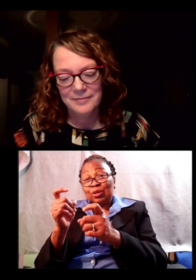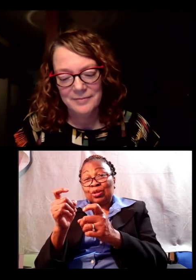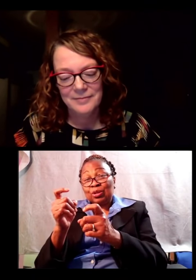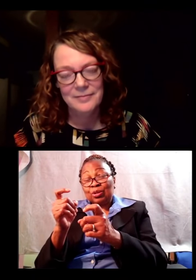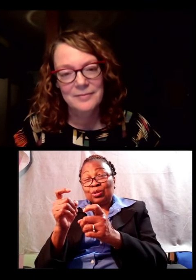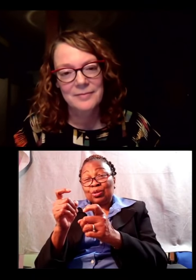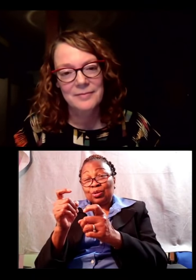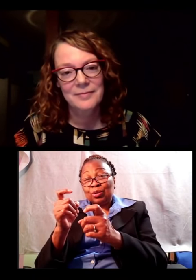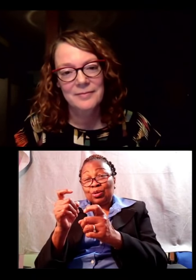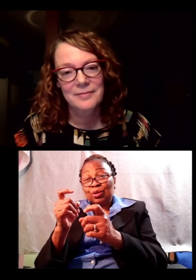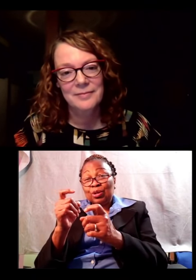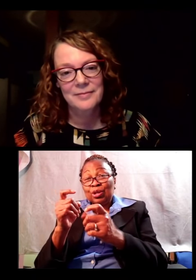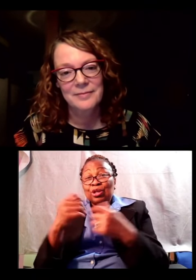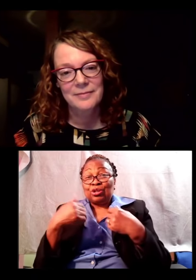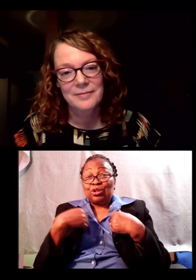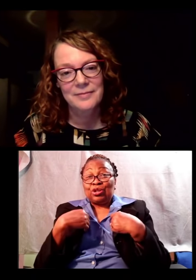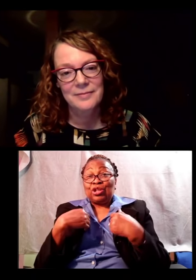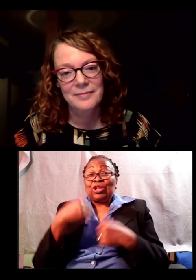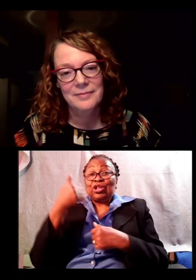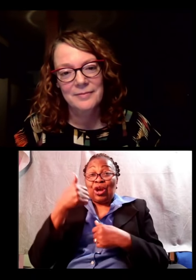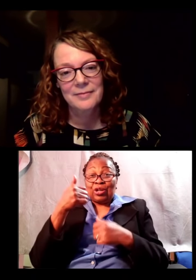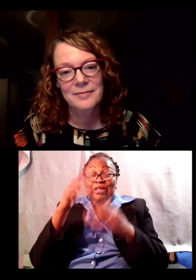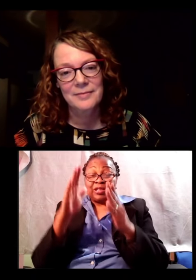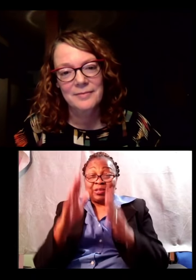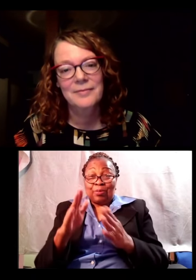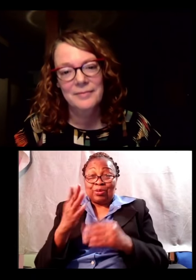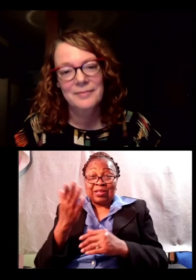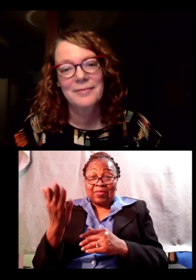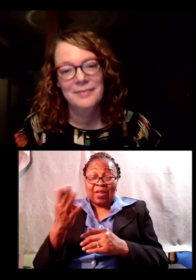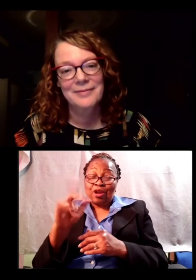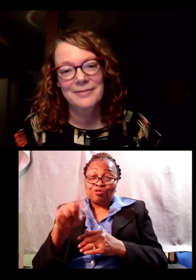to the youngest person in the company. So you have to redo it,